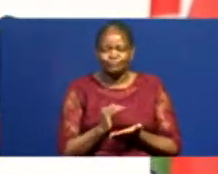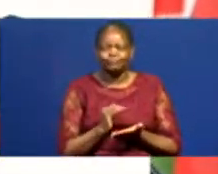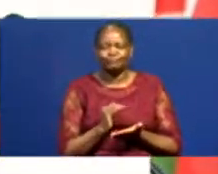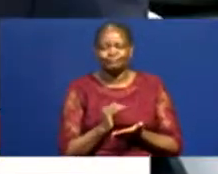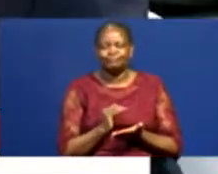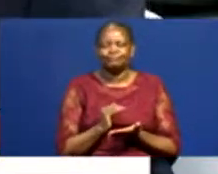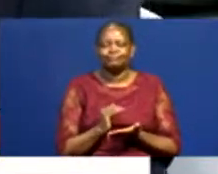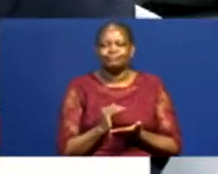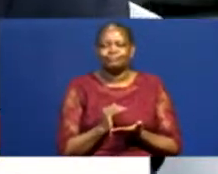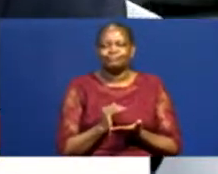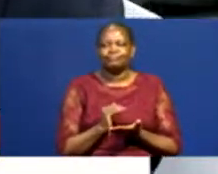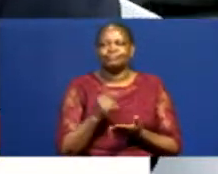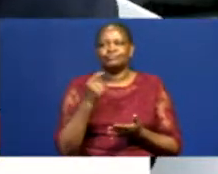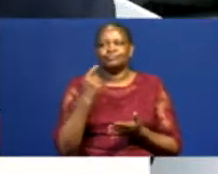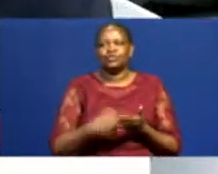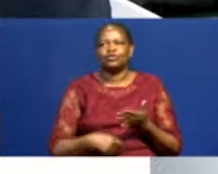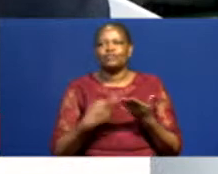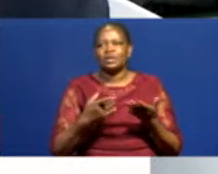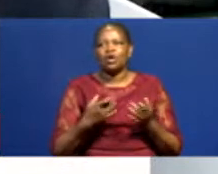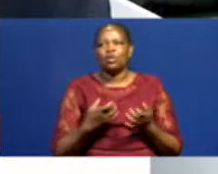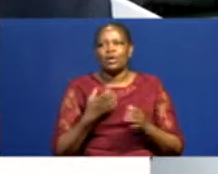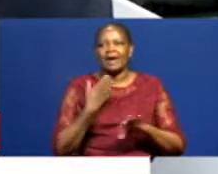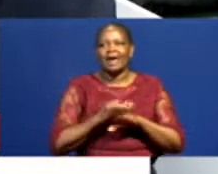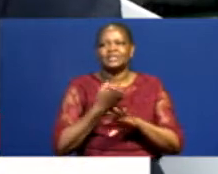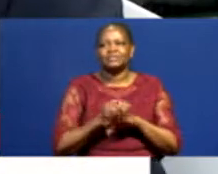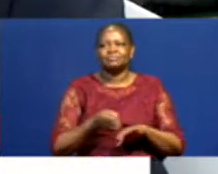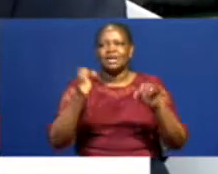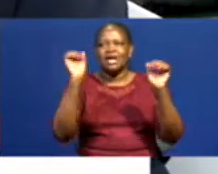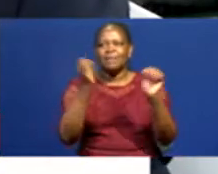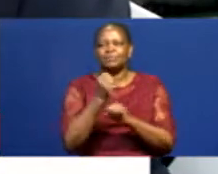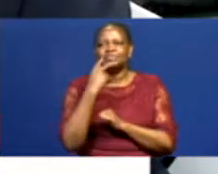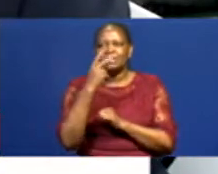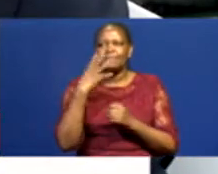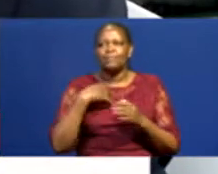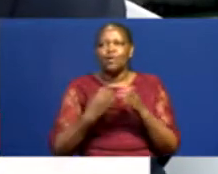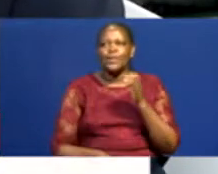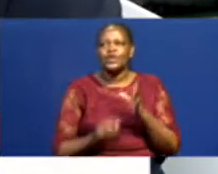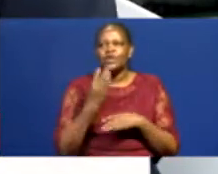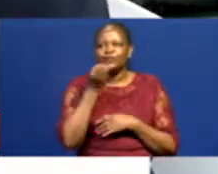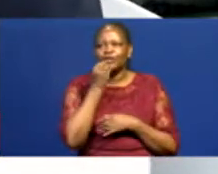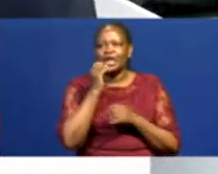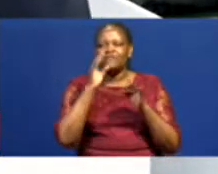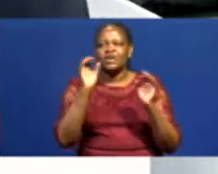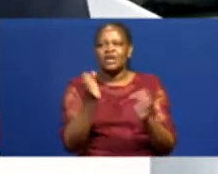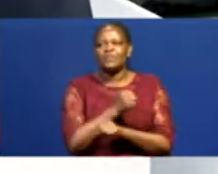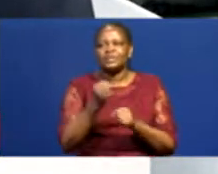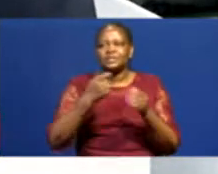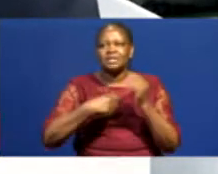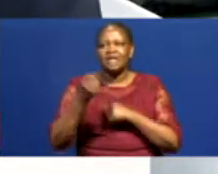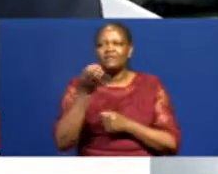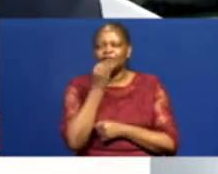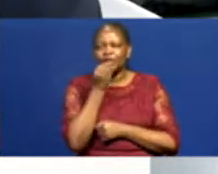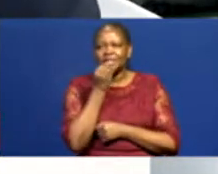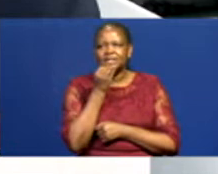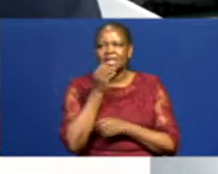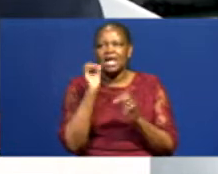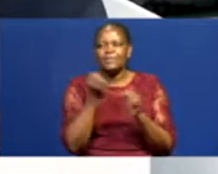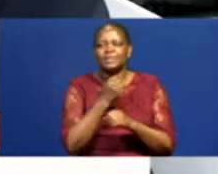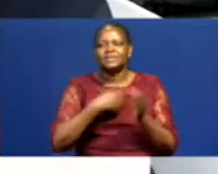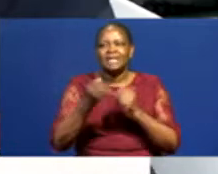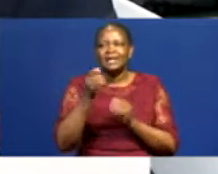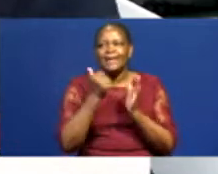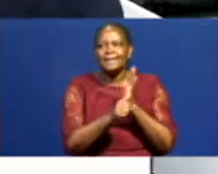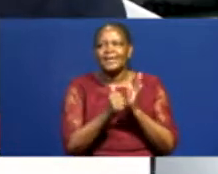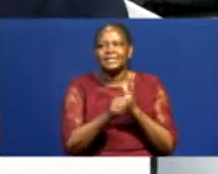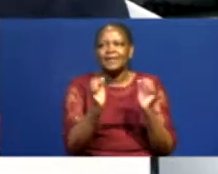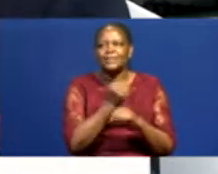hardships. There is no way you're going to find people producing food if you cannot sell the food. You cannot sell maize.